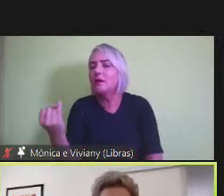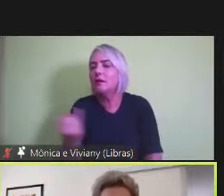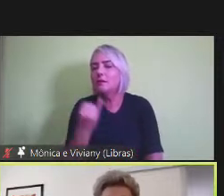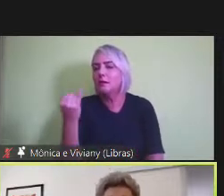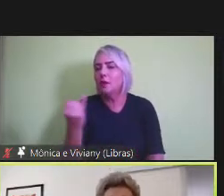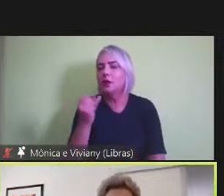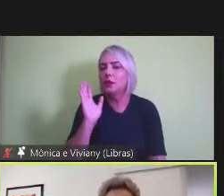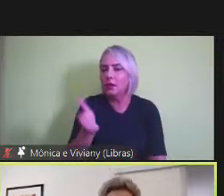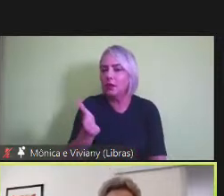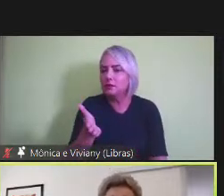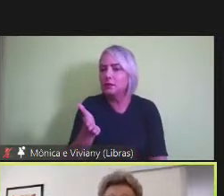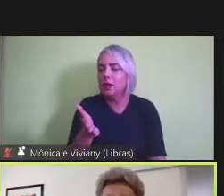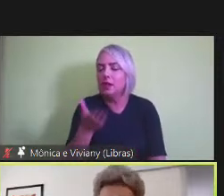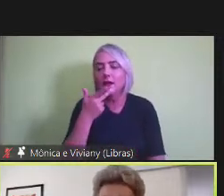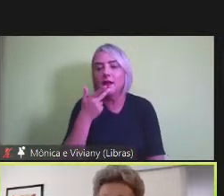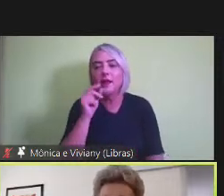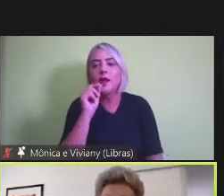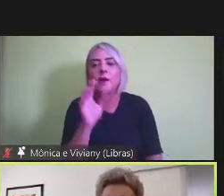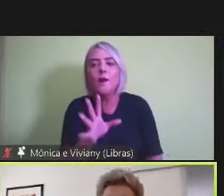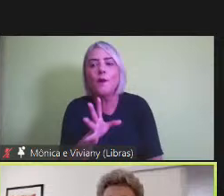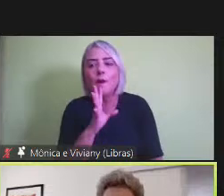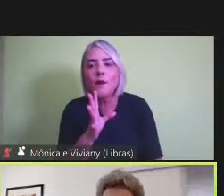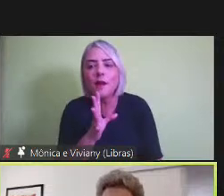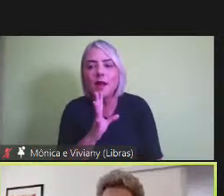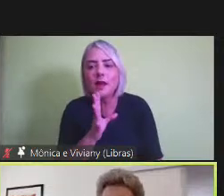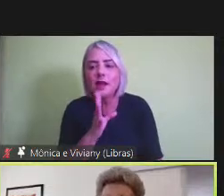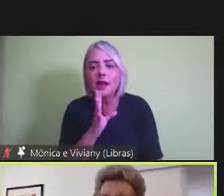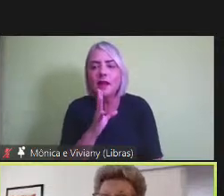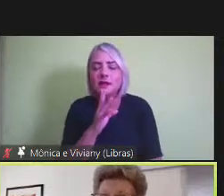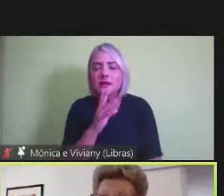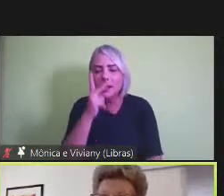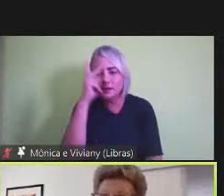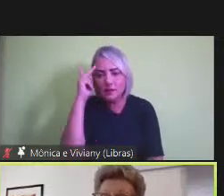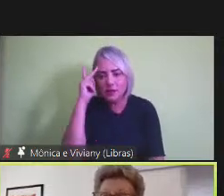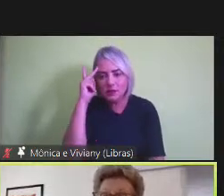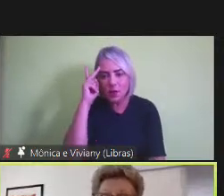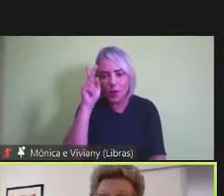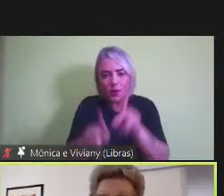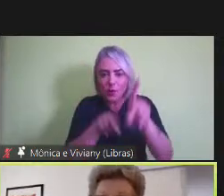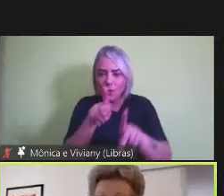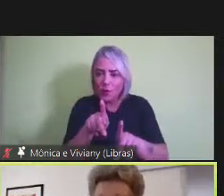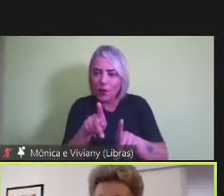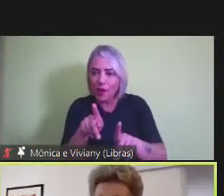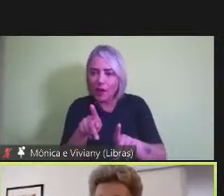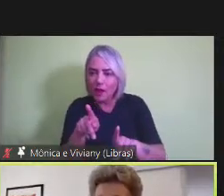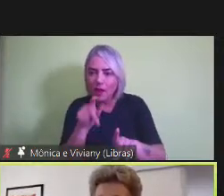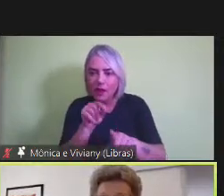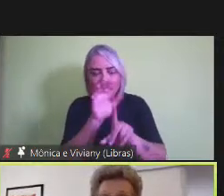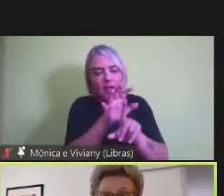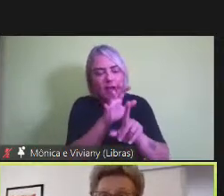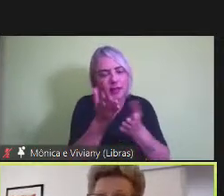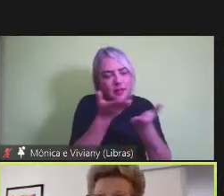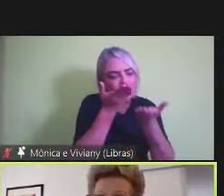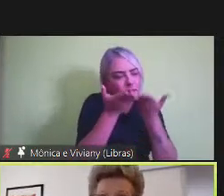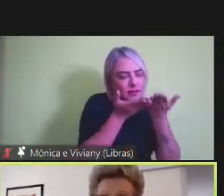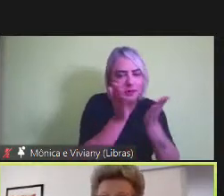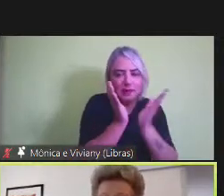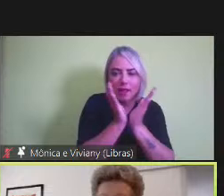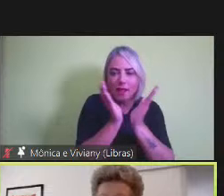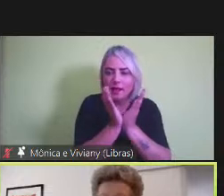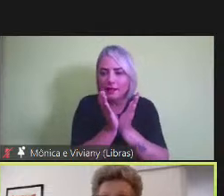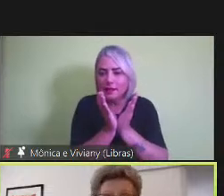An important thing, which I already referred previously, is to know the profile of user and the population which